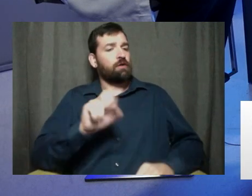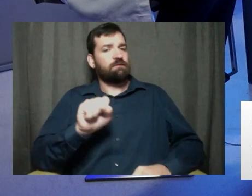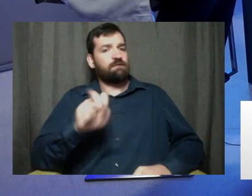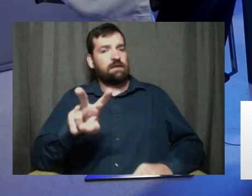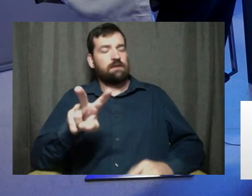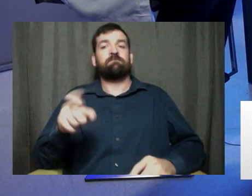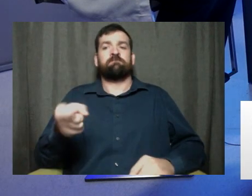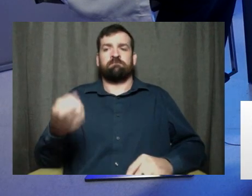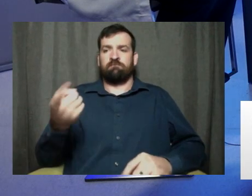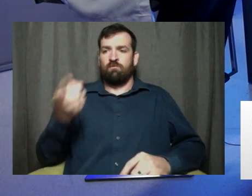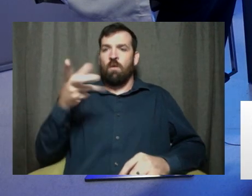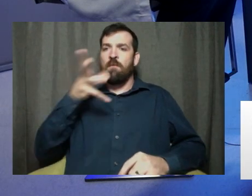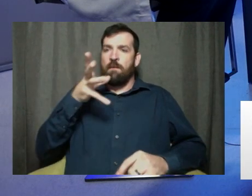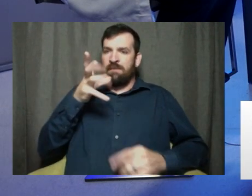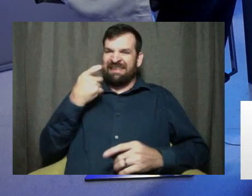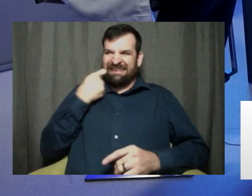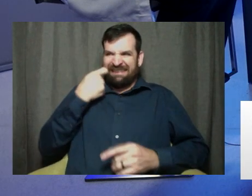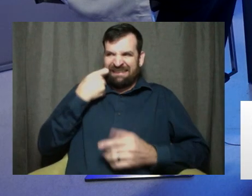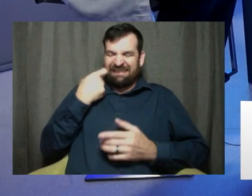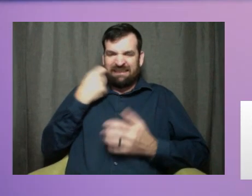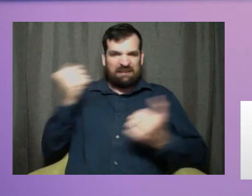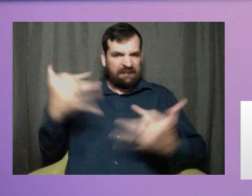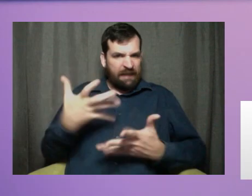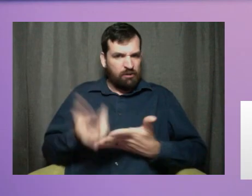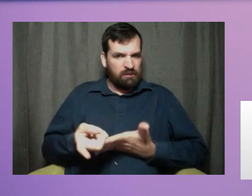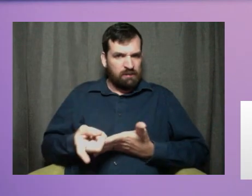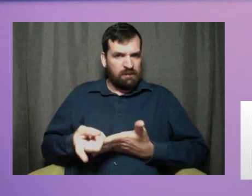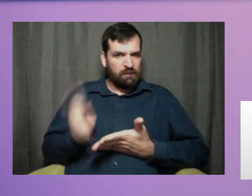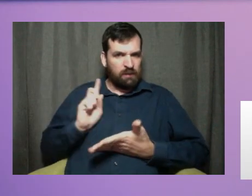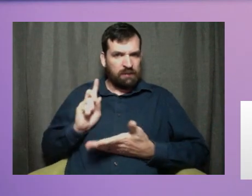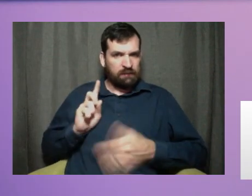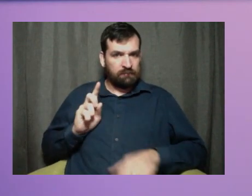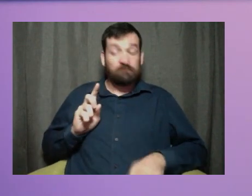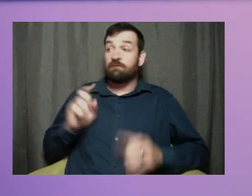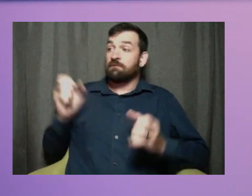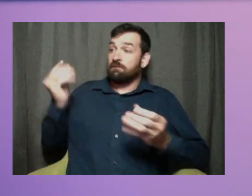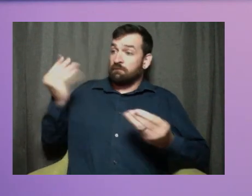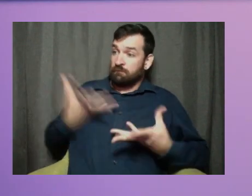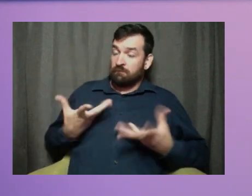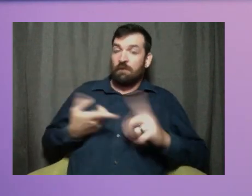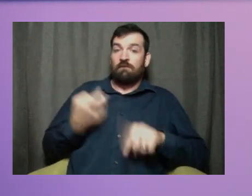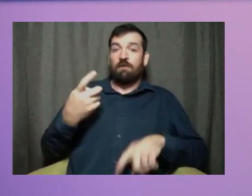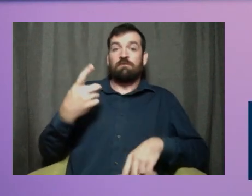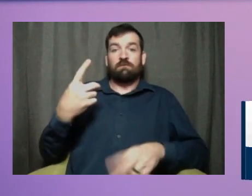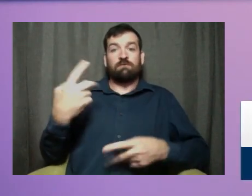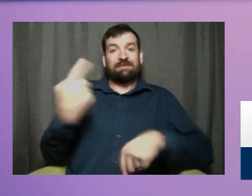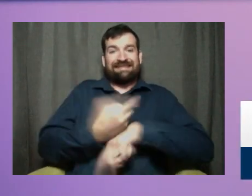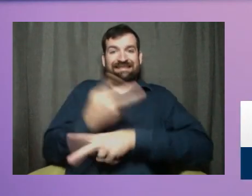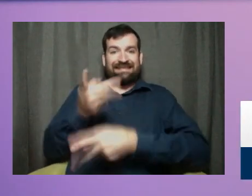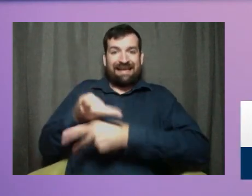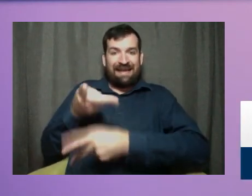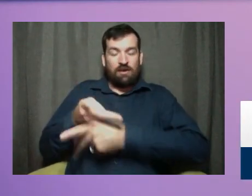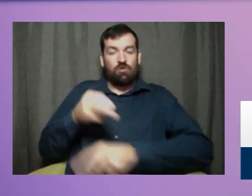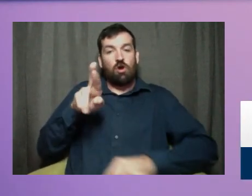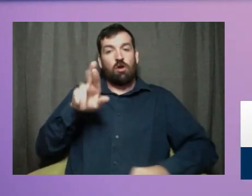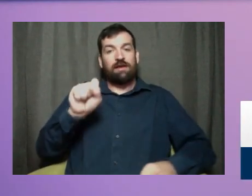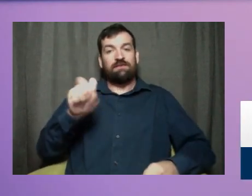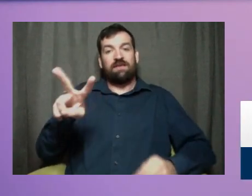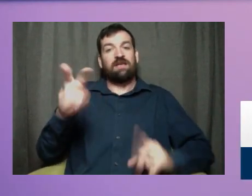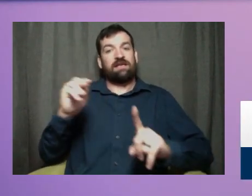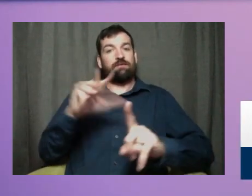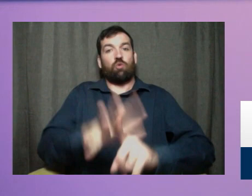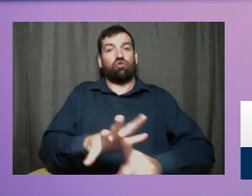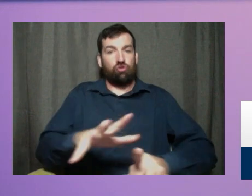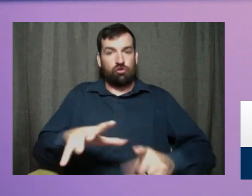had a recent scare with RSV. Listen in. We were alerted from our daycare facility that there was an RSV exposure, and